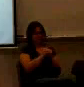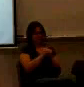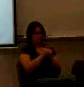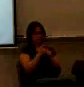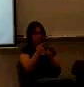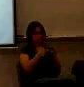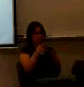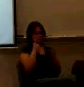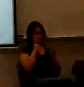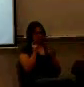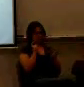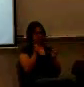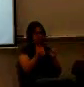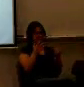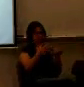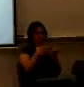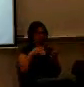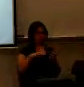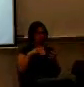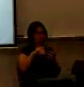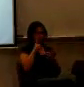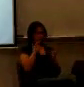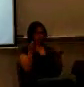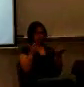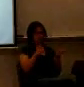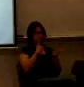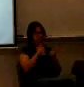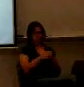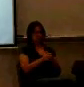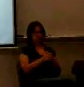adaptive benefit to being so large is?